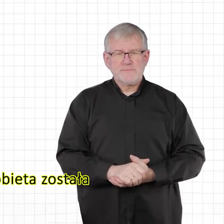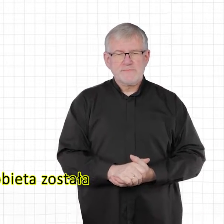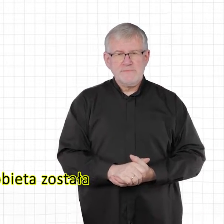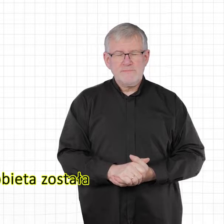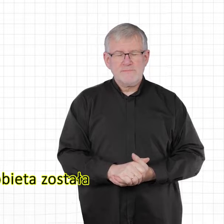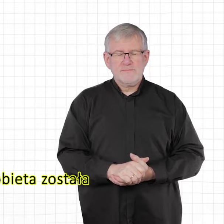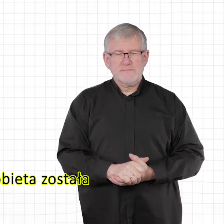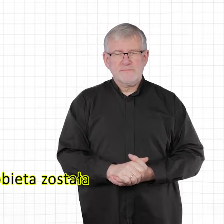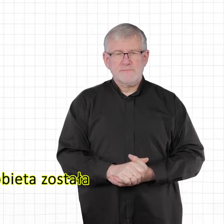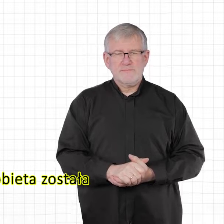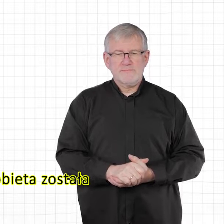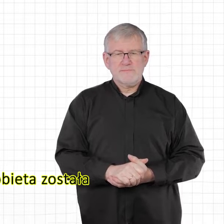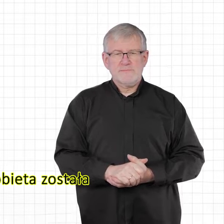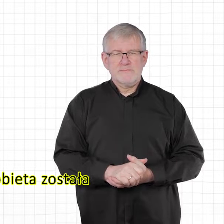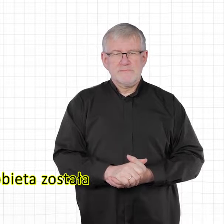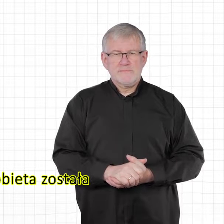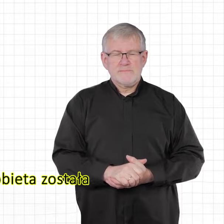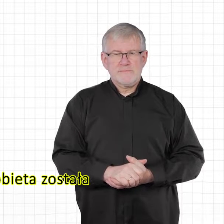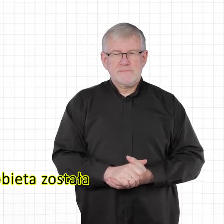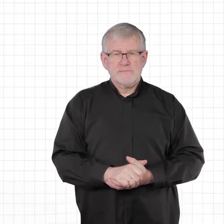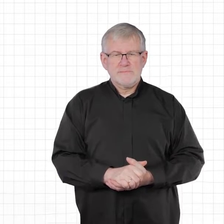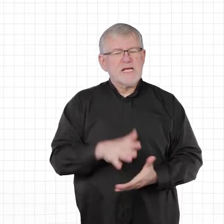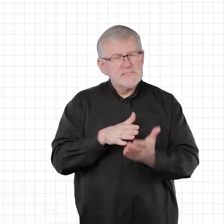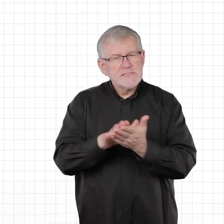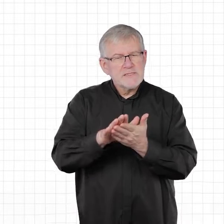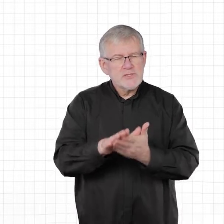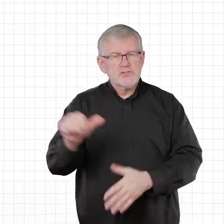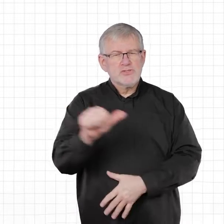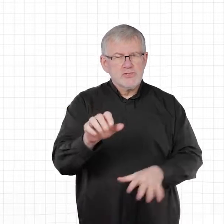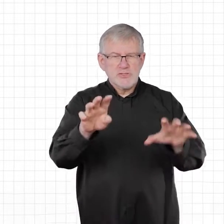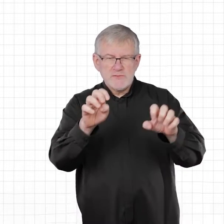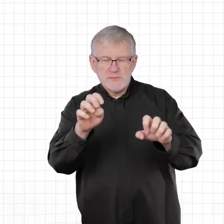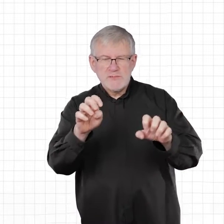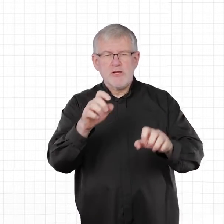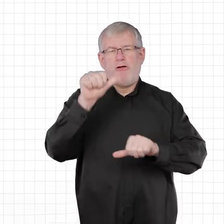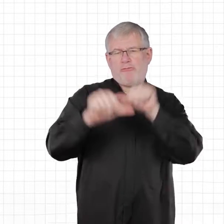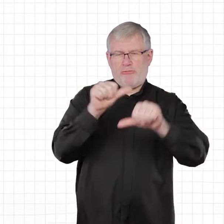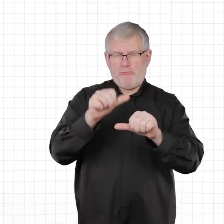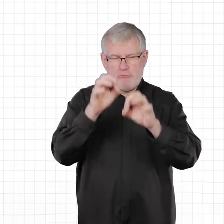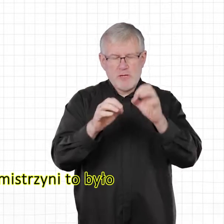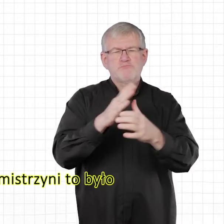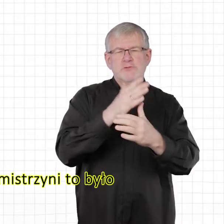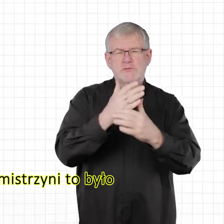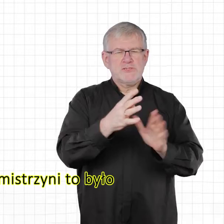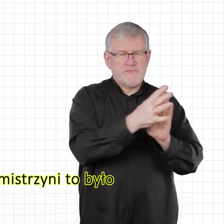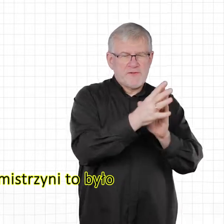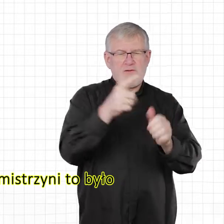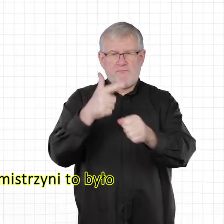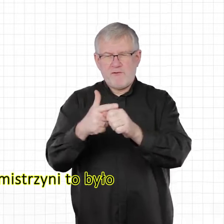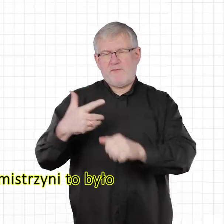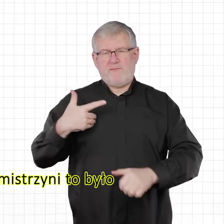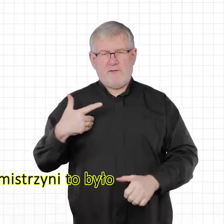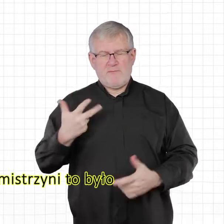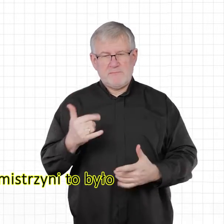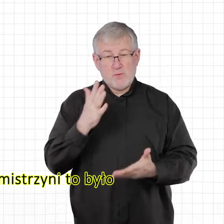30 years before Iceland had its first female mayor in 1957, even if there were